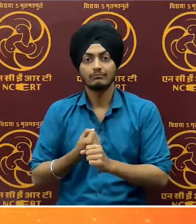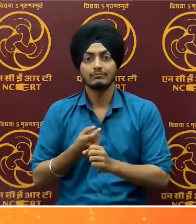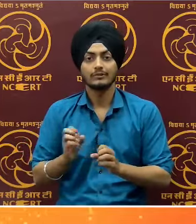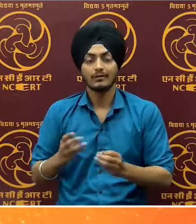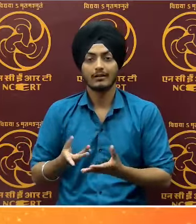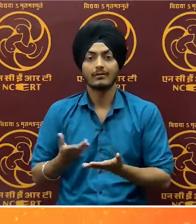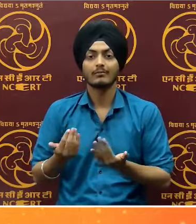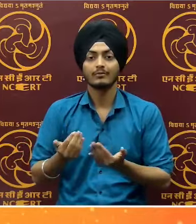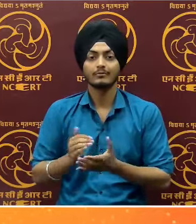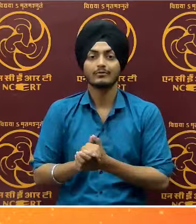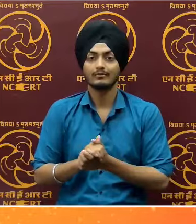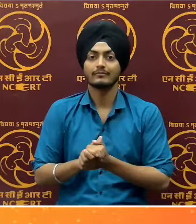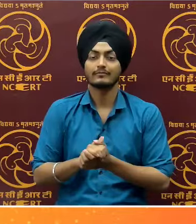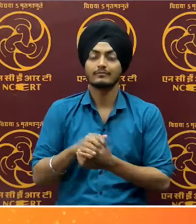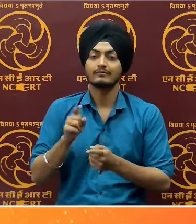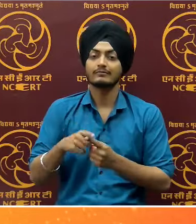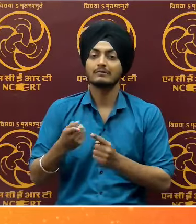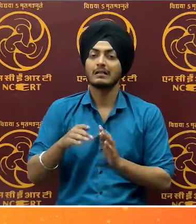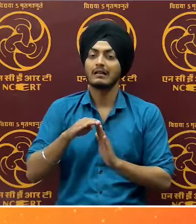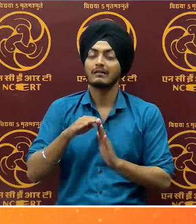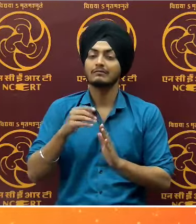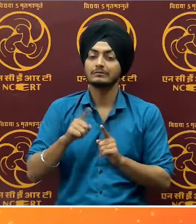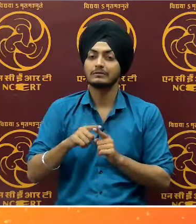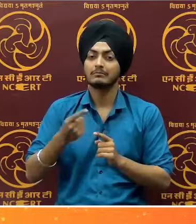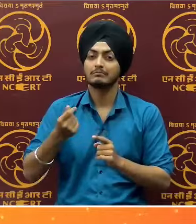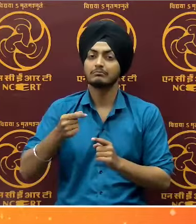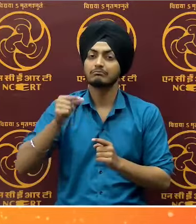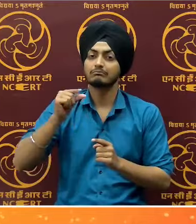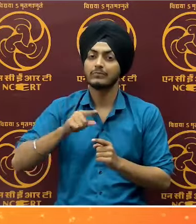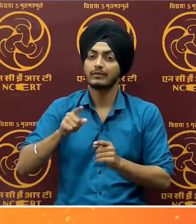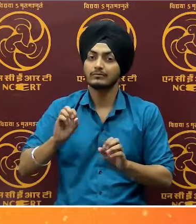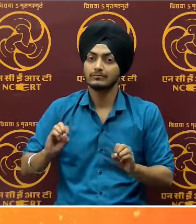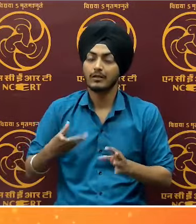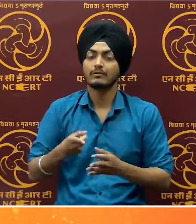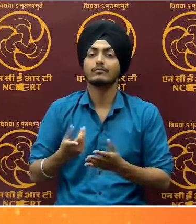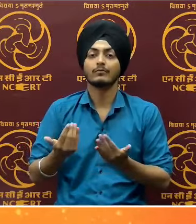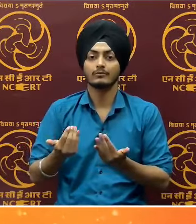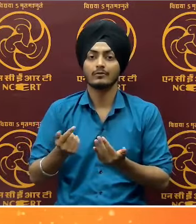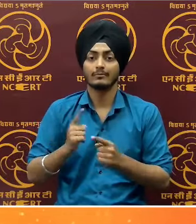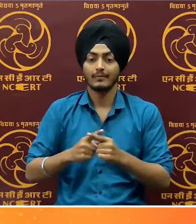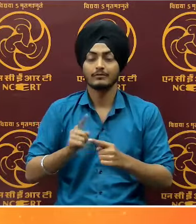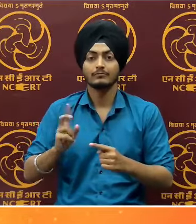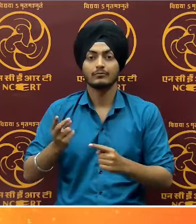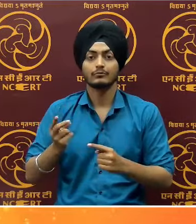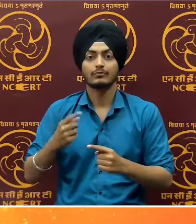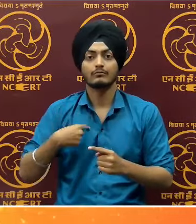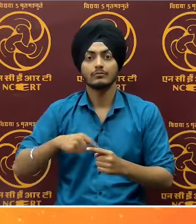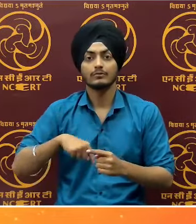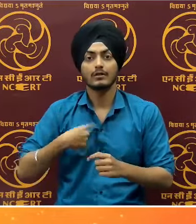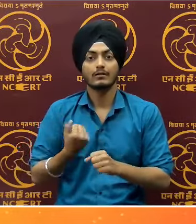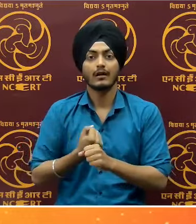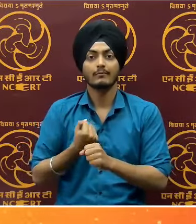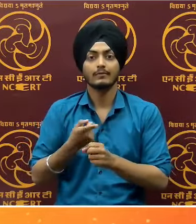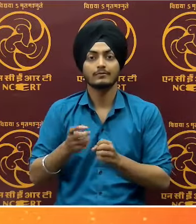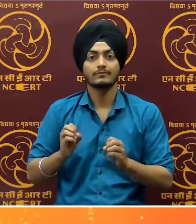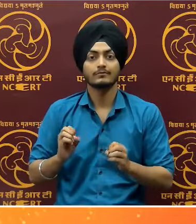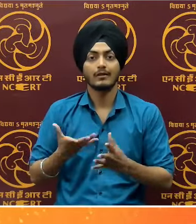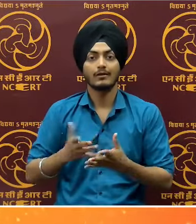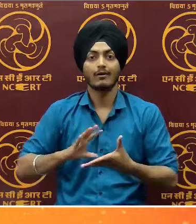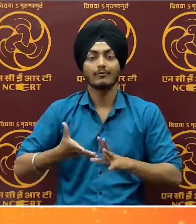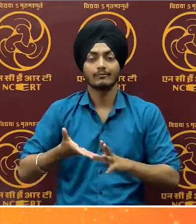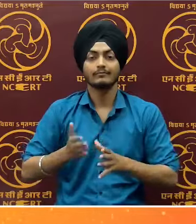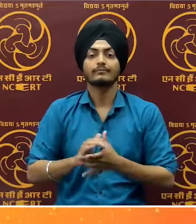So, and it takes less capital also and gives self-employment jobs. So, second is